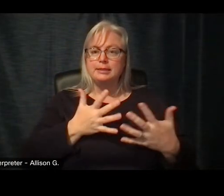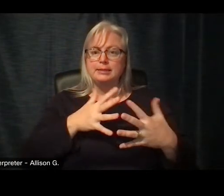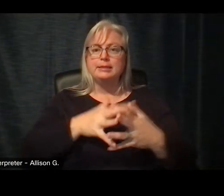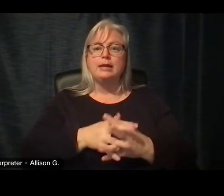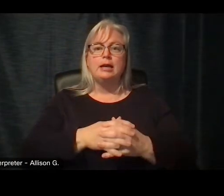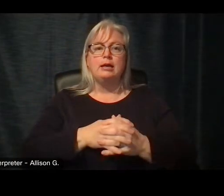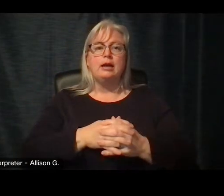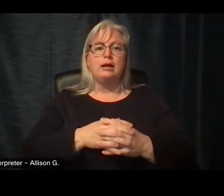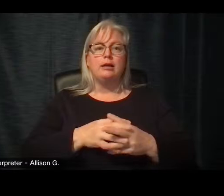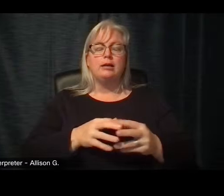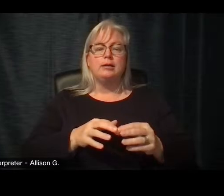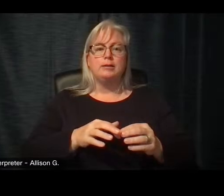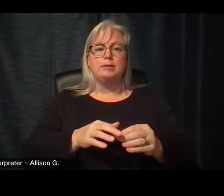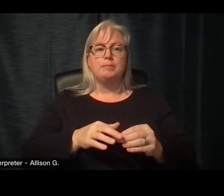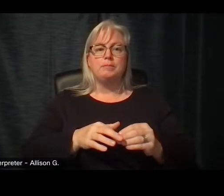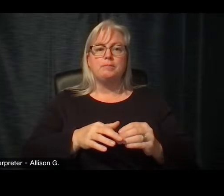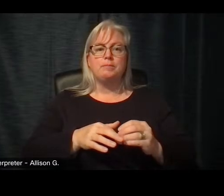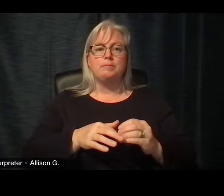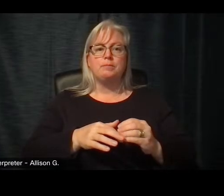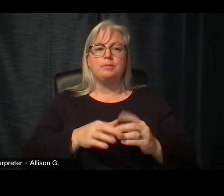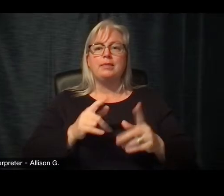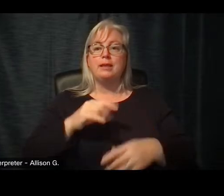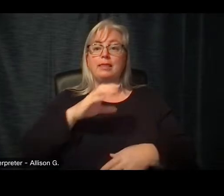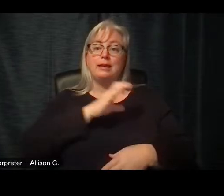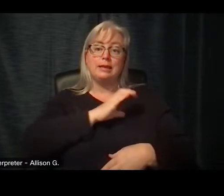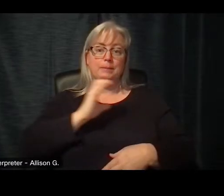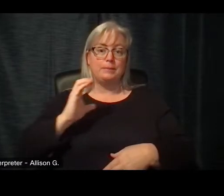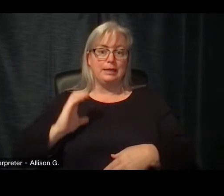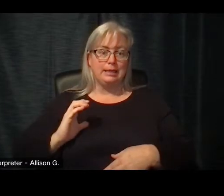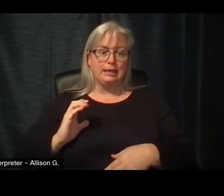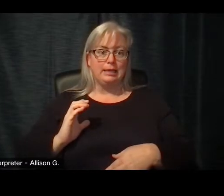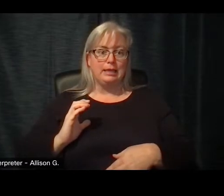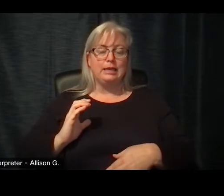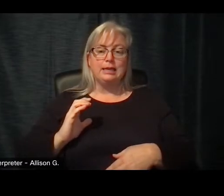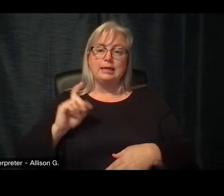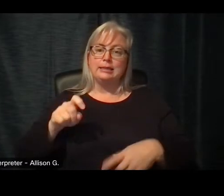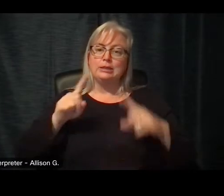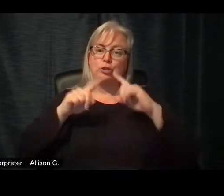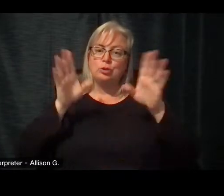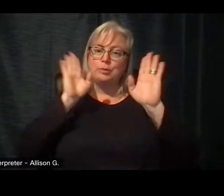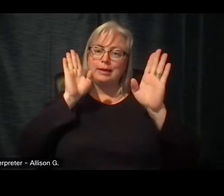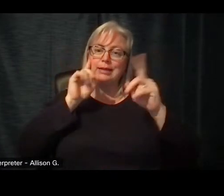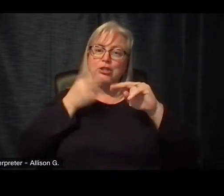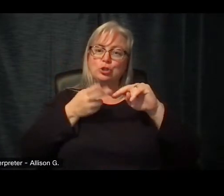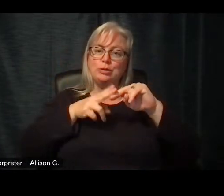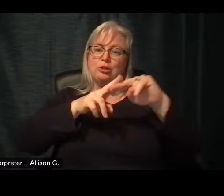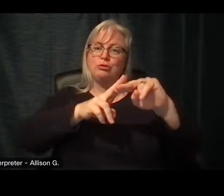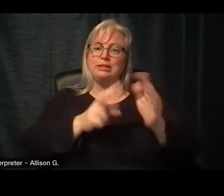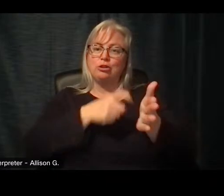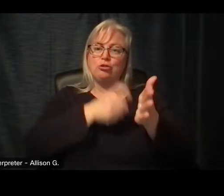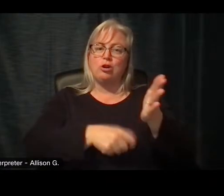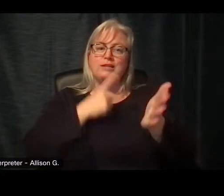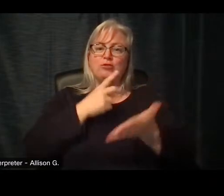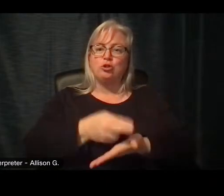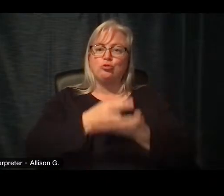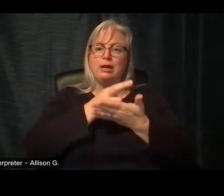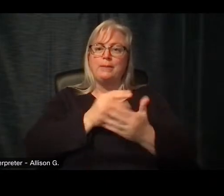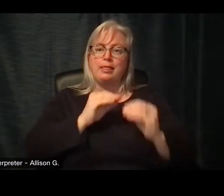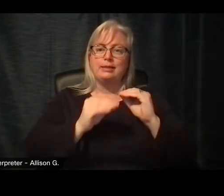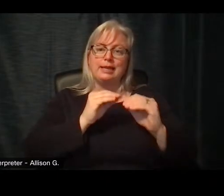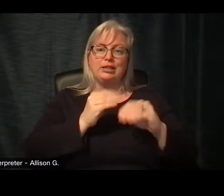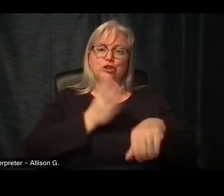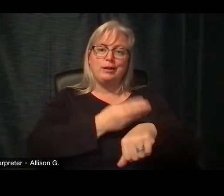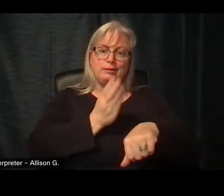that the committee does pay attention to increasing costs for rehabilitation and